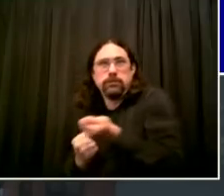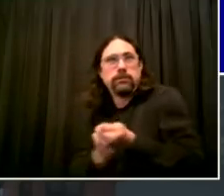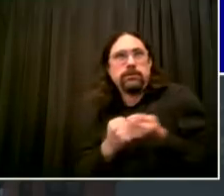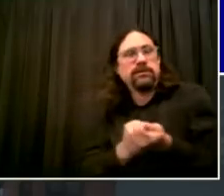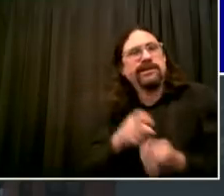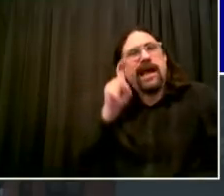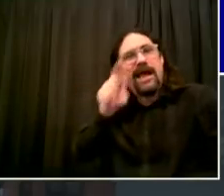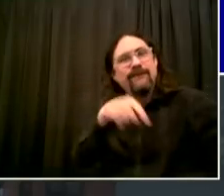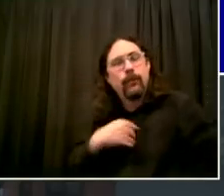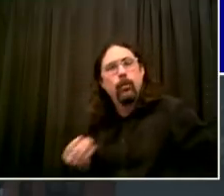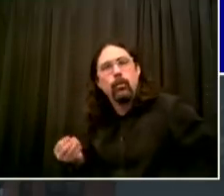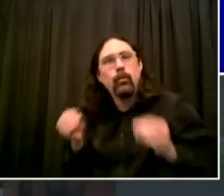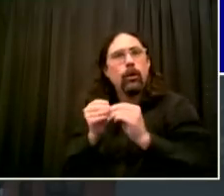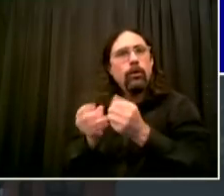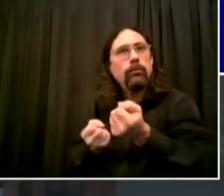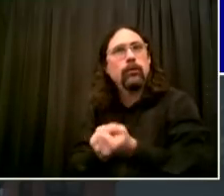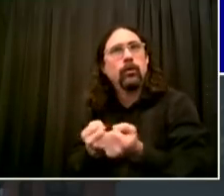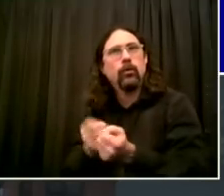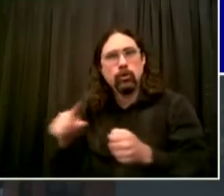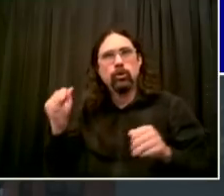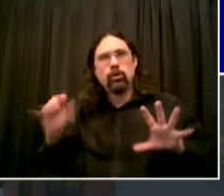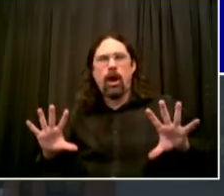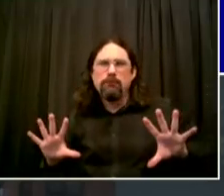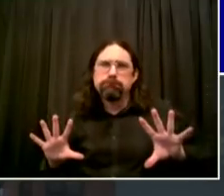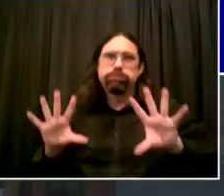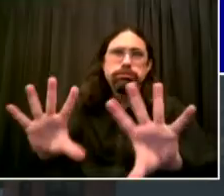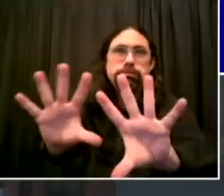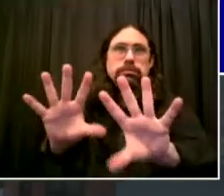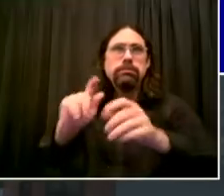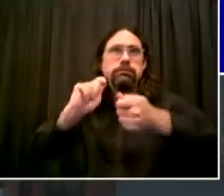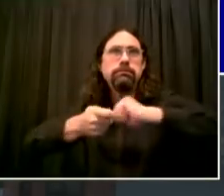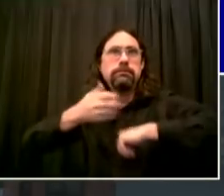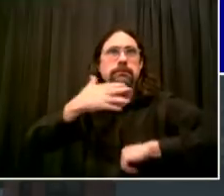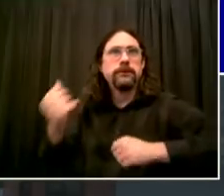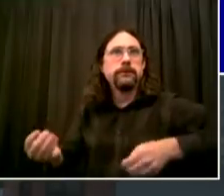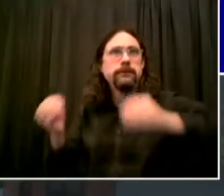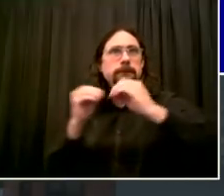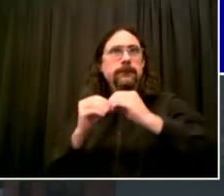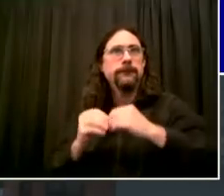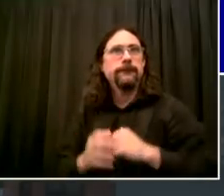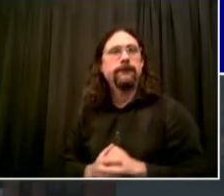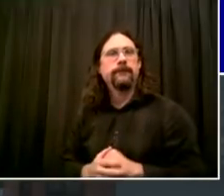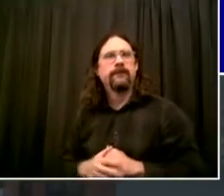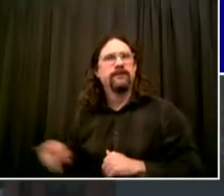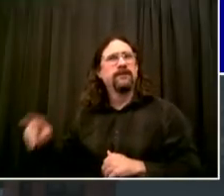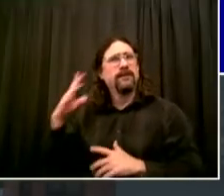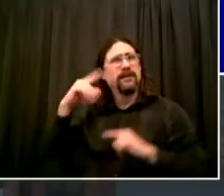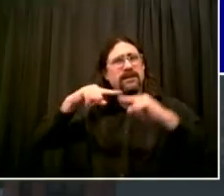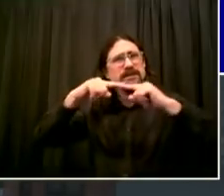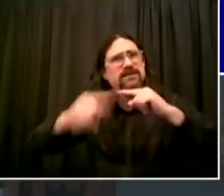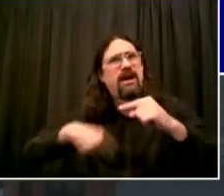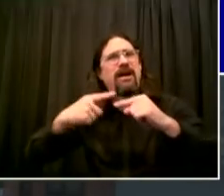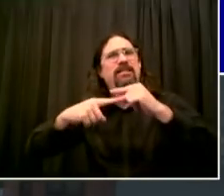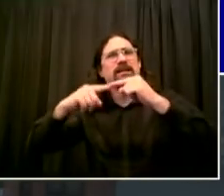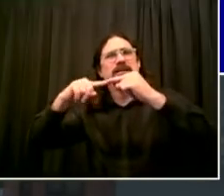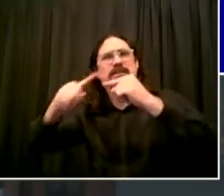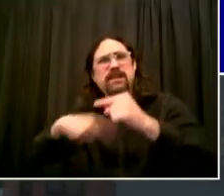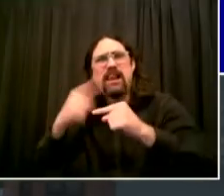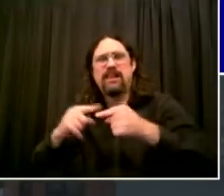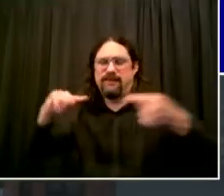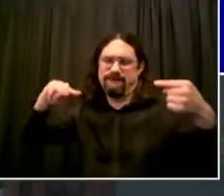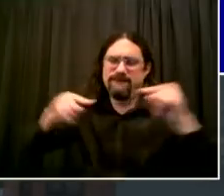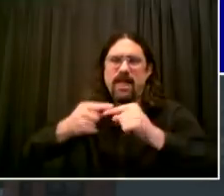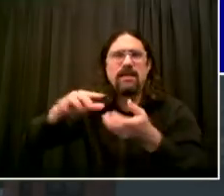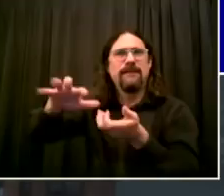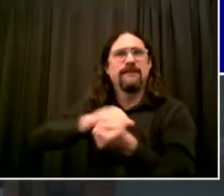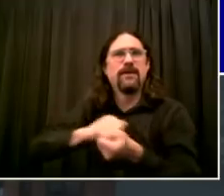cycles that were only hurting their own people and do something about it. It's incredibly noble. We need this movement to